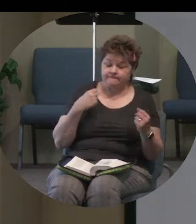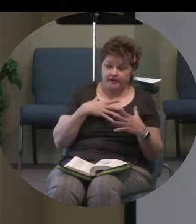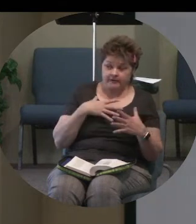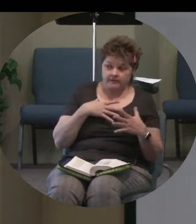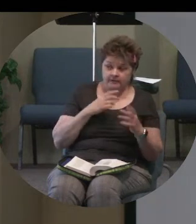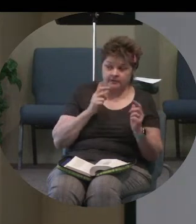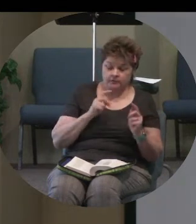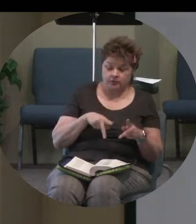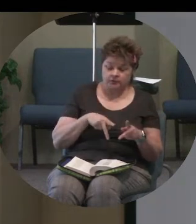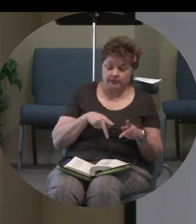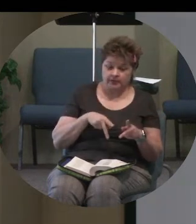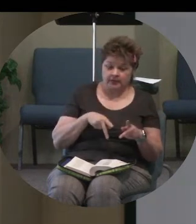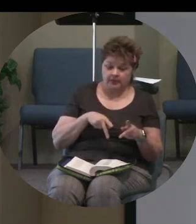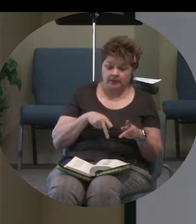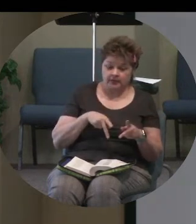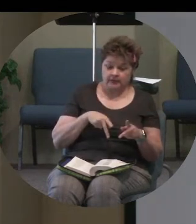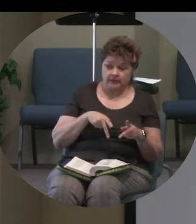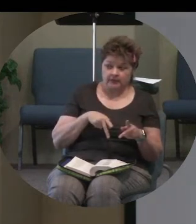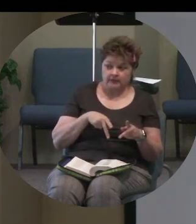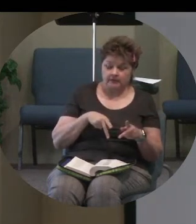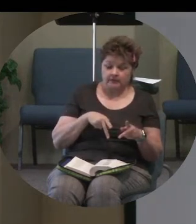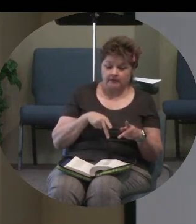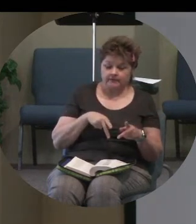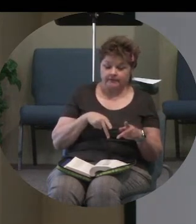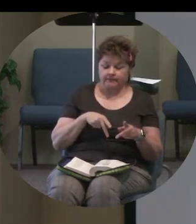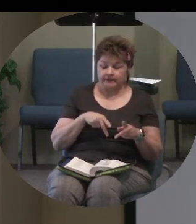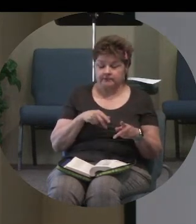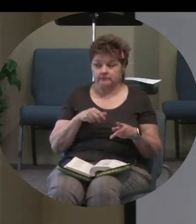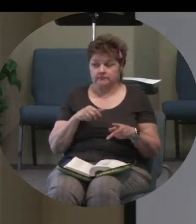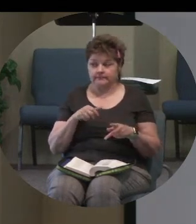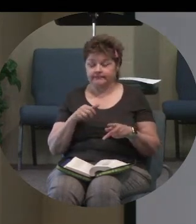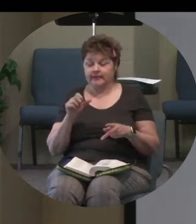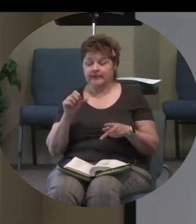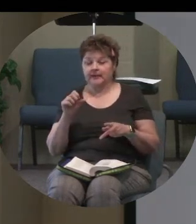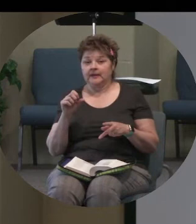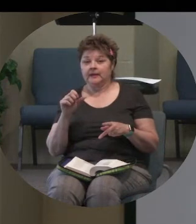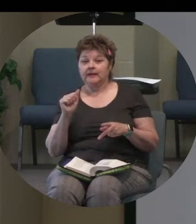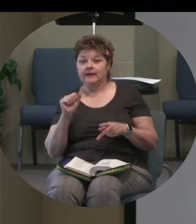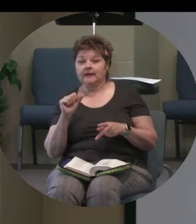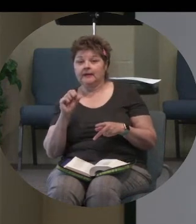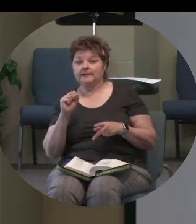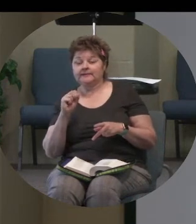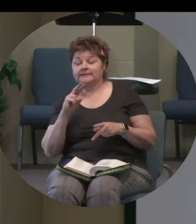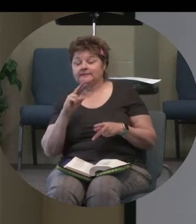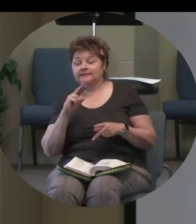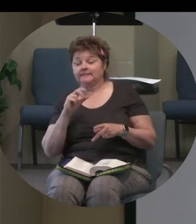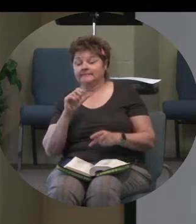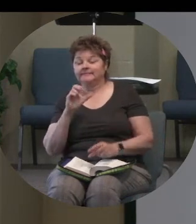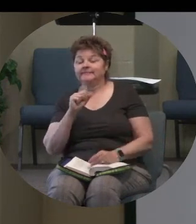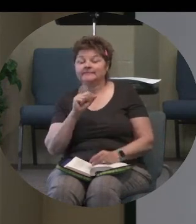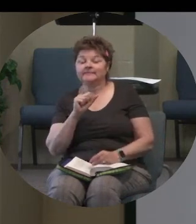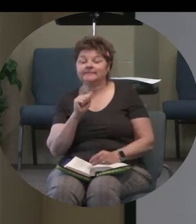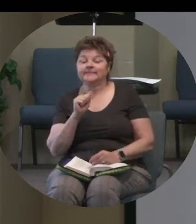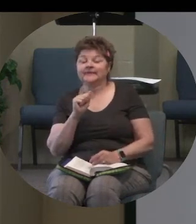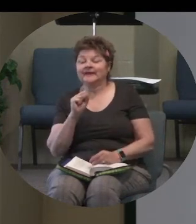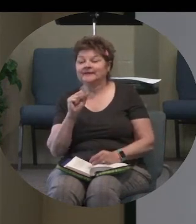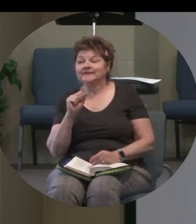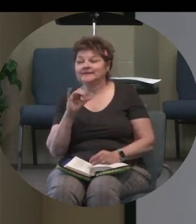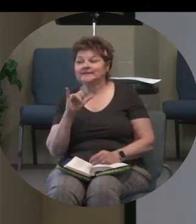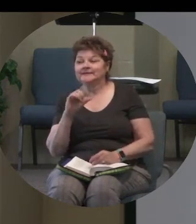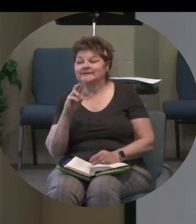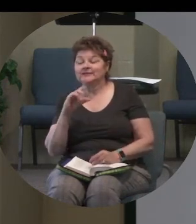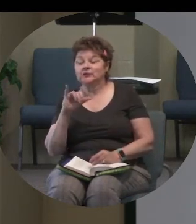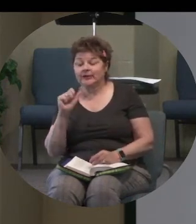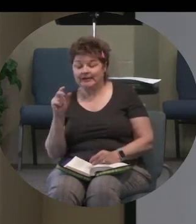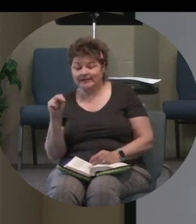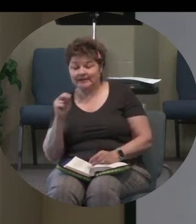person, this guy Sennacherib, the Assyrian king, or is he going to go to the place that he should? Is he going to turn and